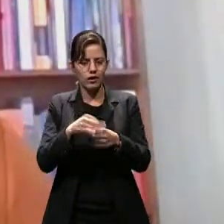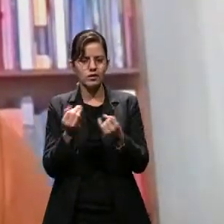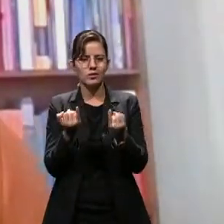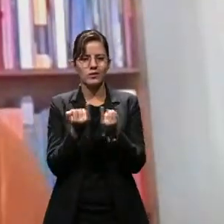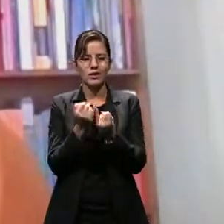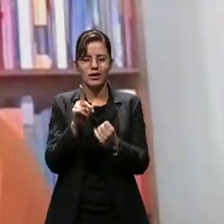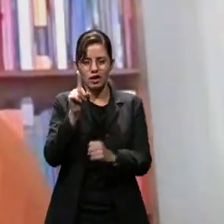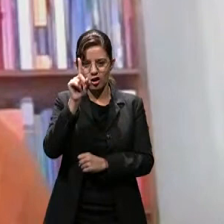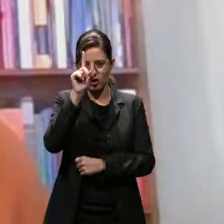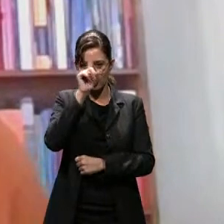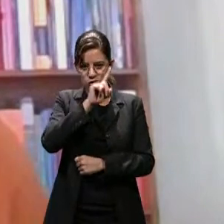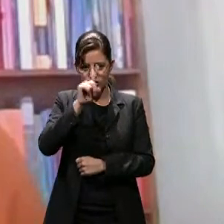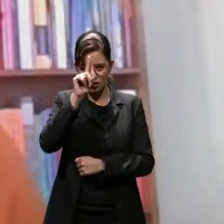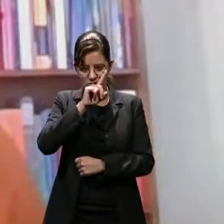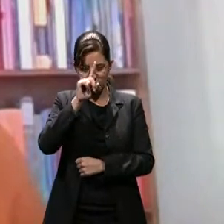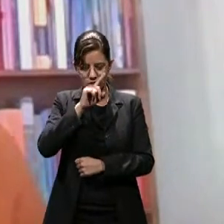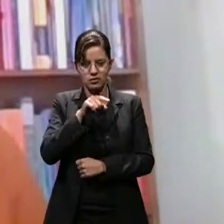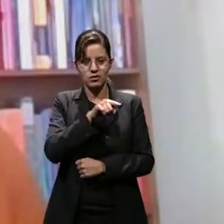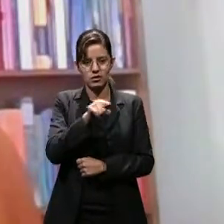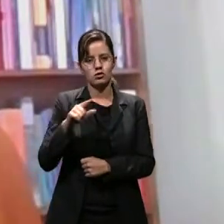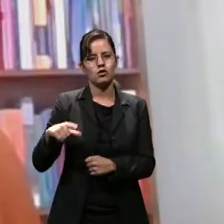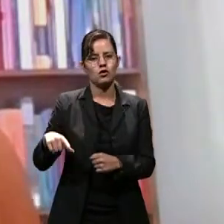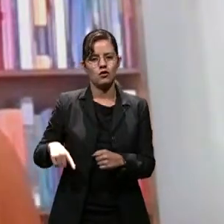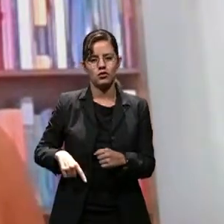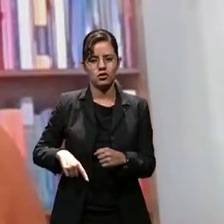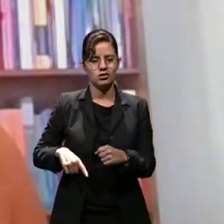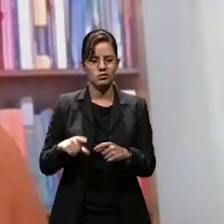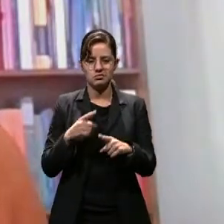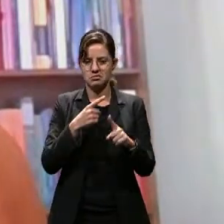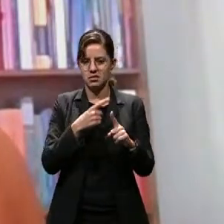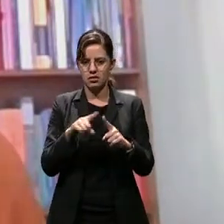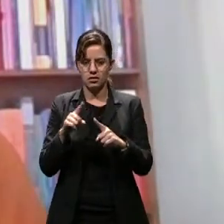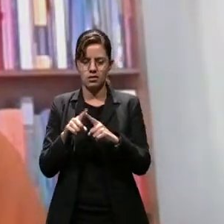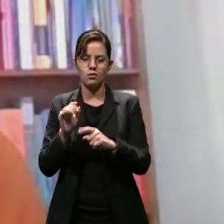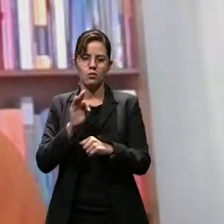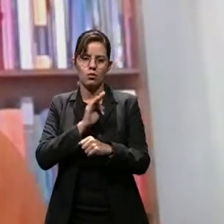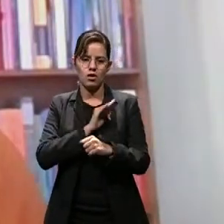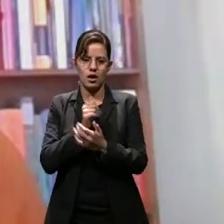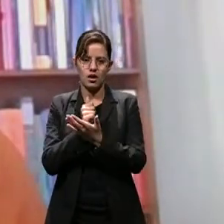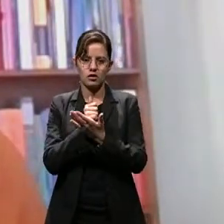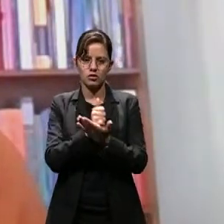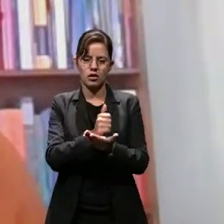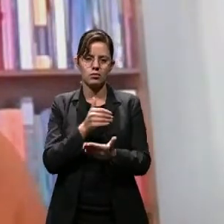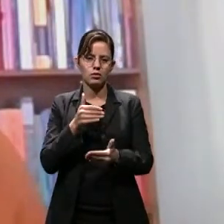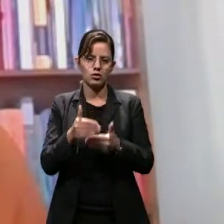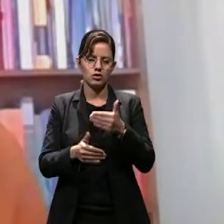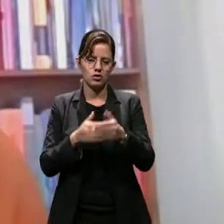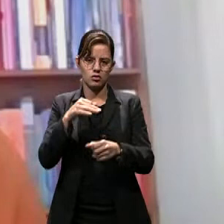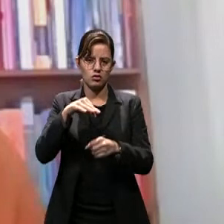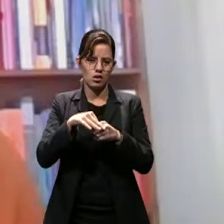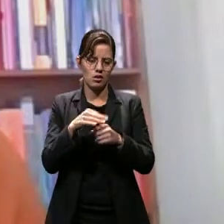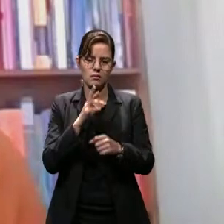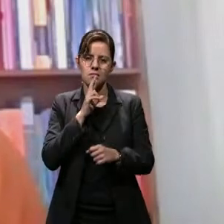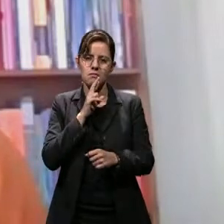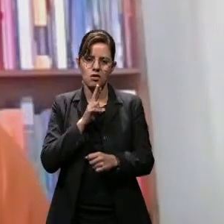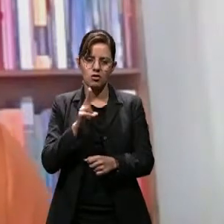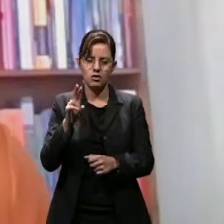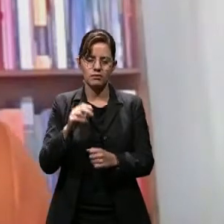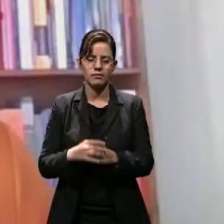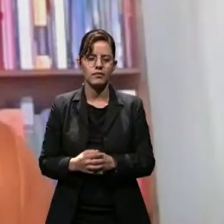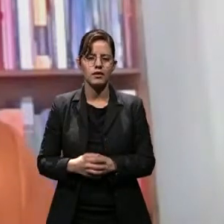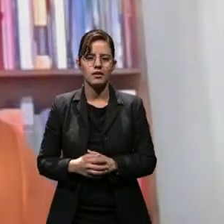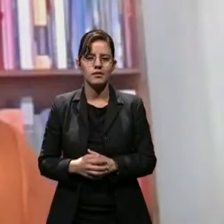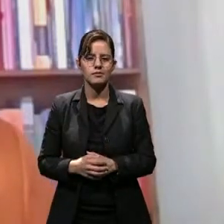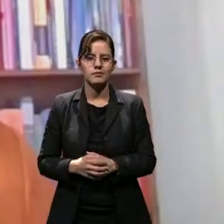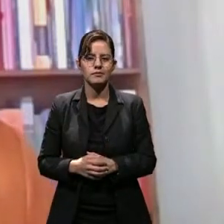with recommendations for the states and for the electoral processes